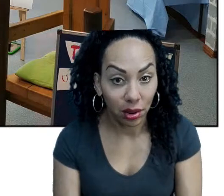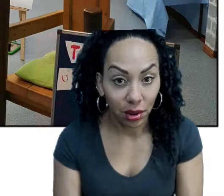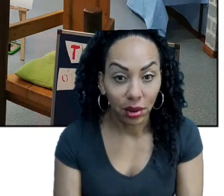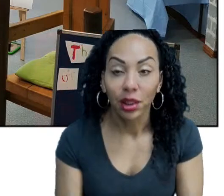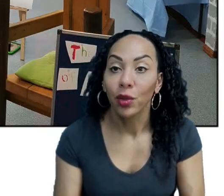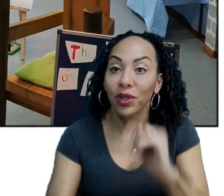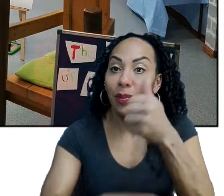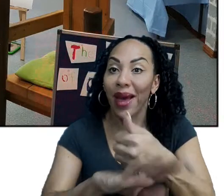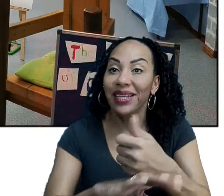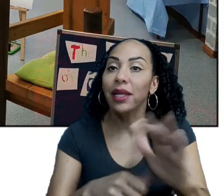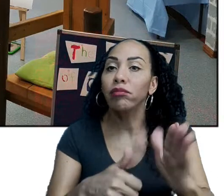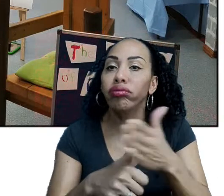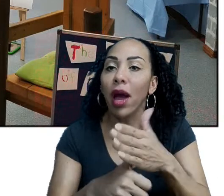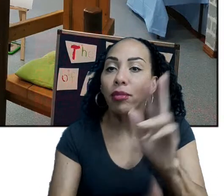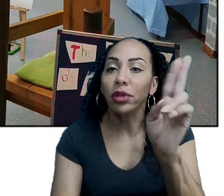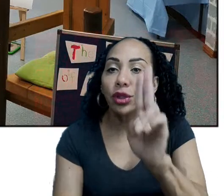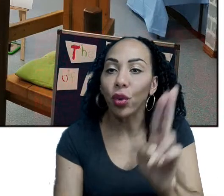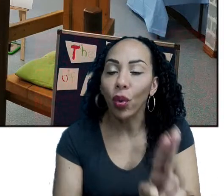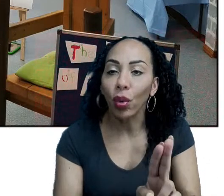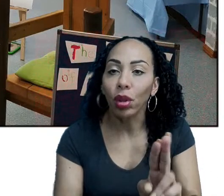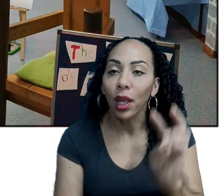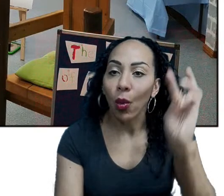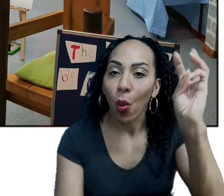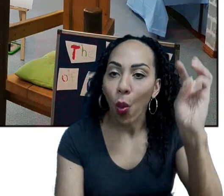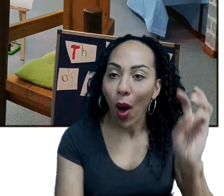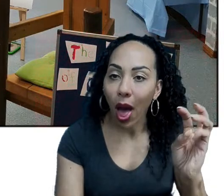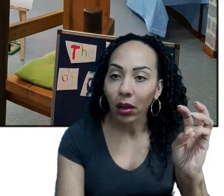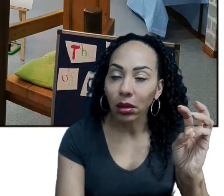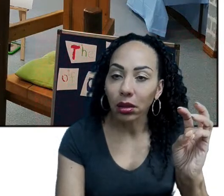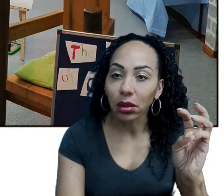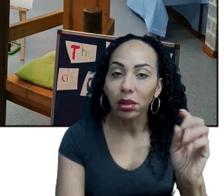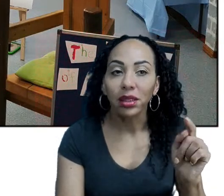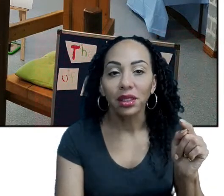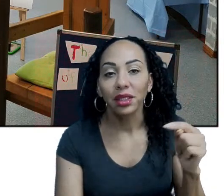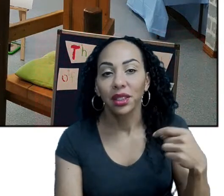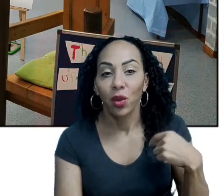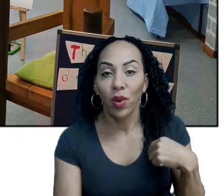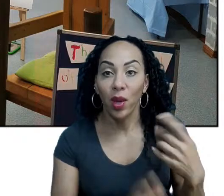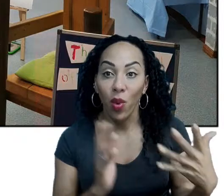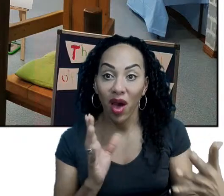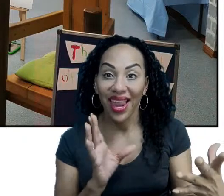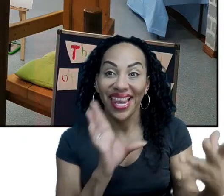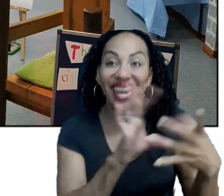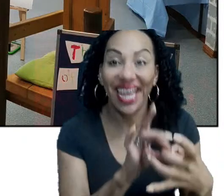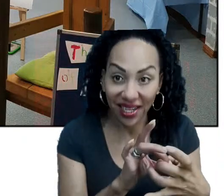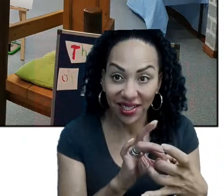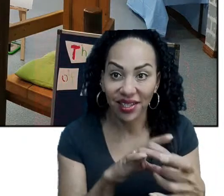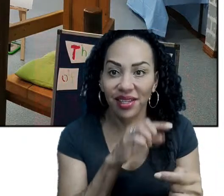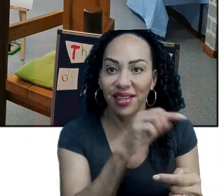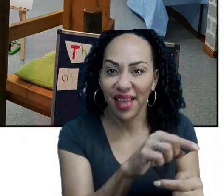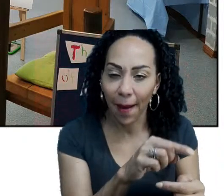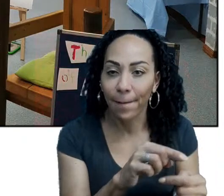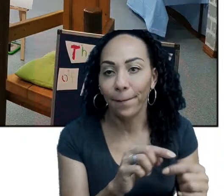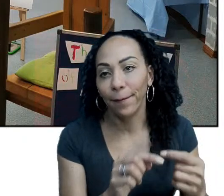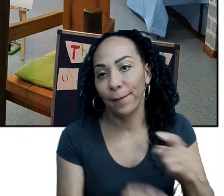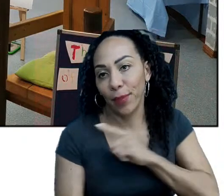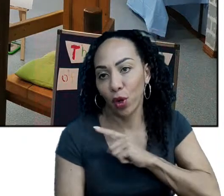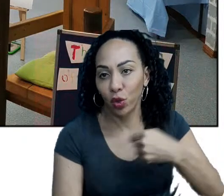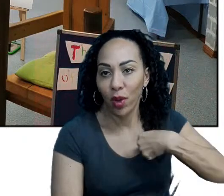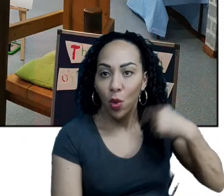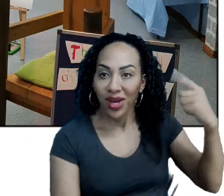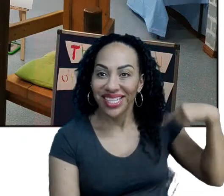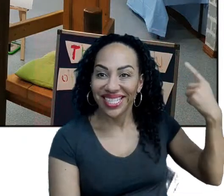Wales. We got linked with them as sound artists, and we got asked the question: